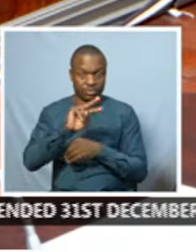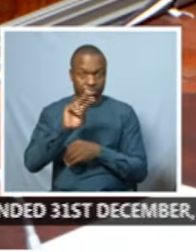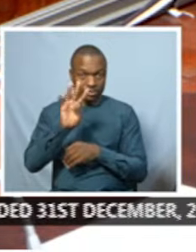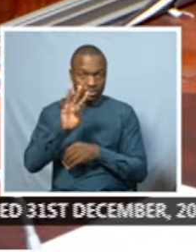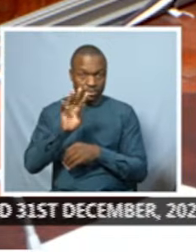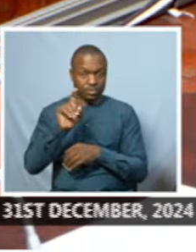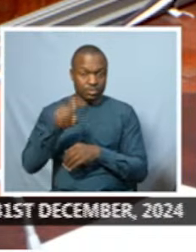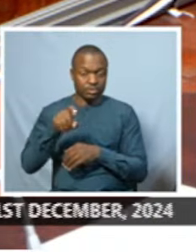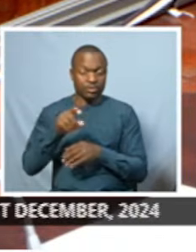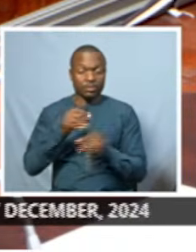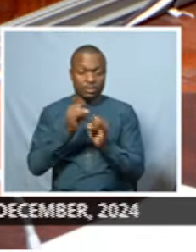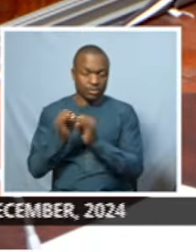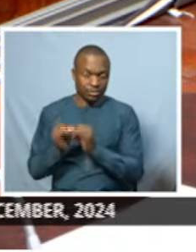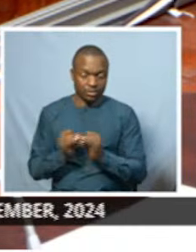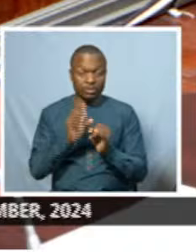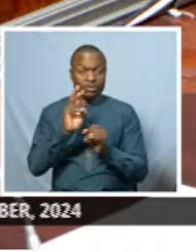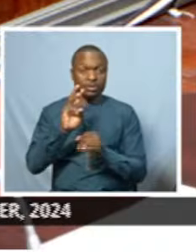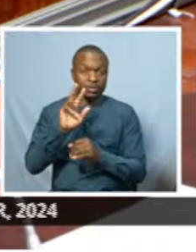63 projects.